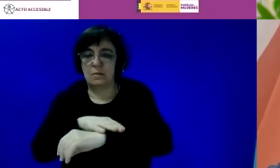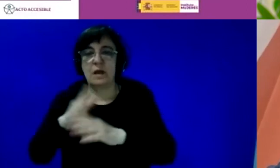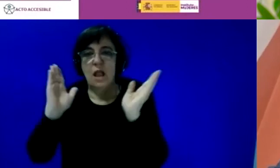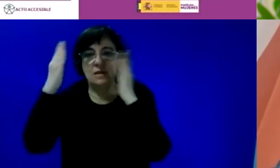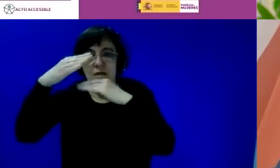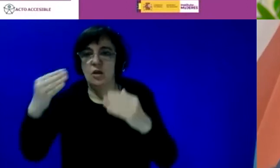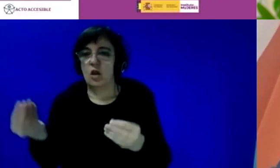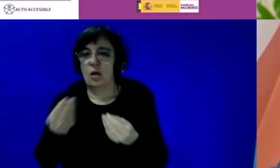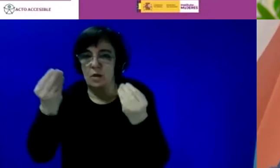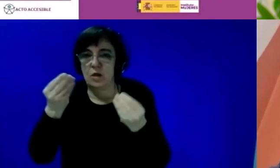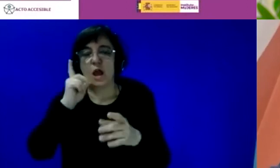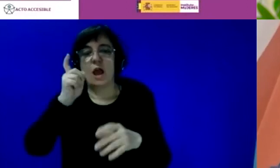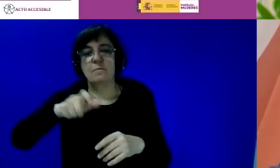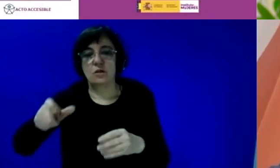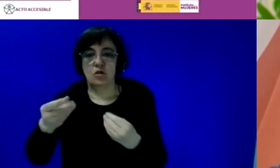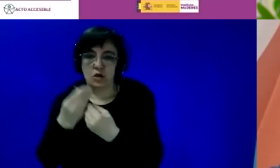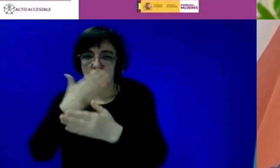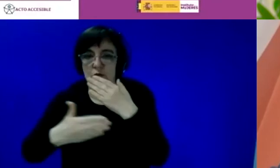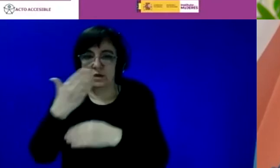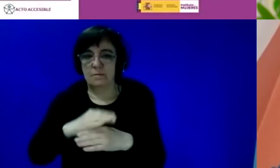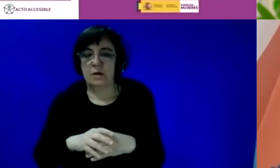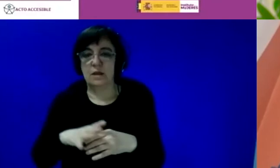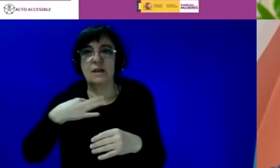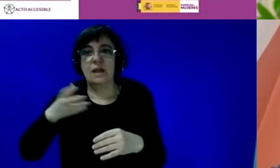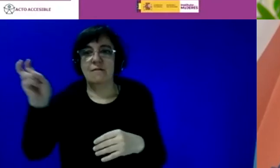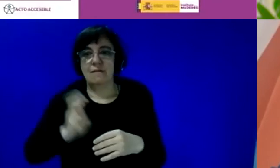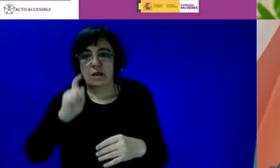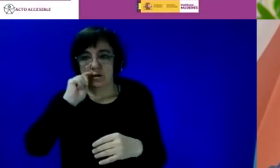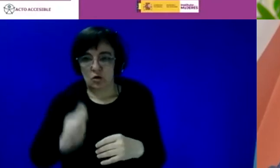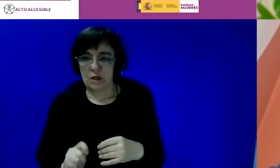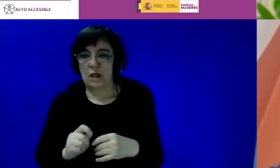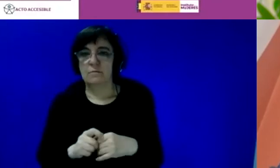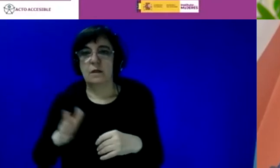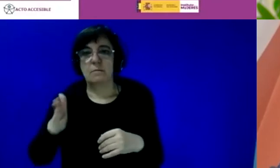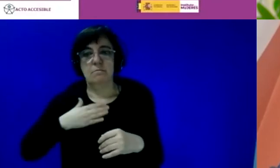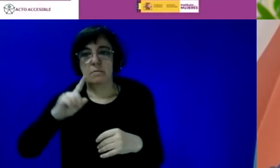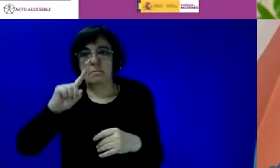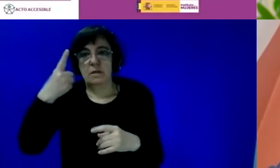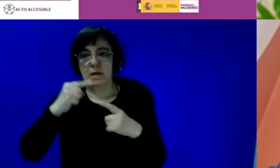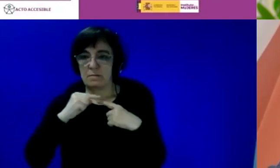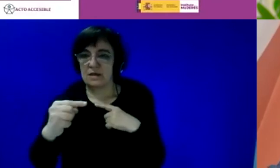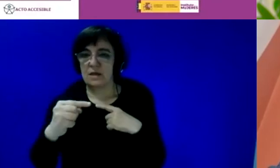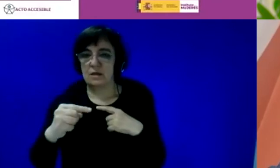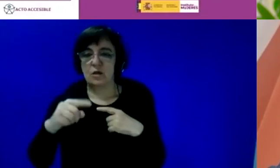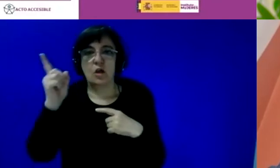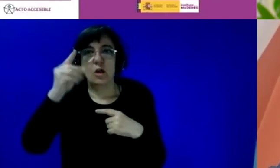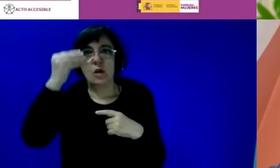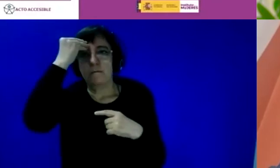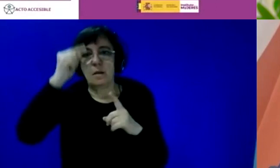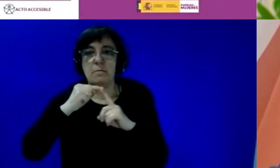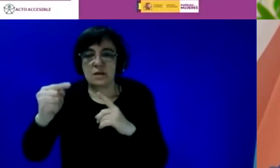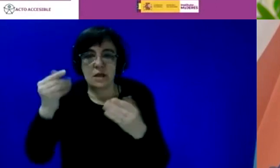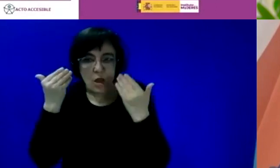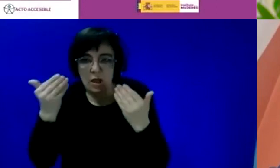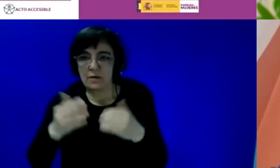working with other ministries to give the best possible care and attention to people with disabilities from the Ukraine. The